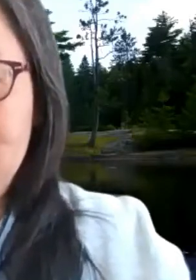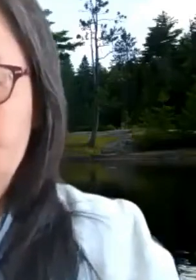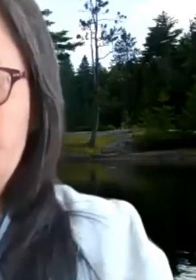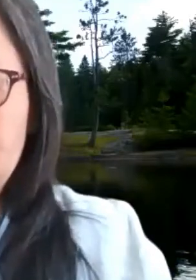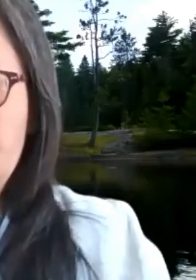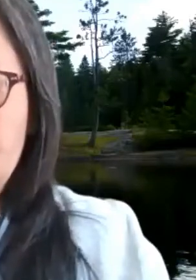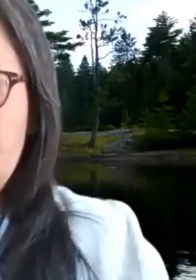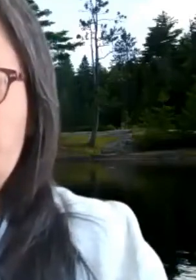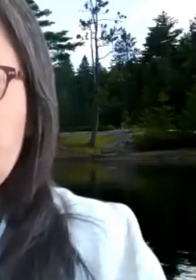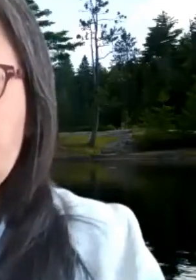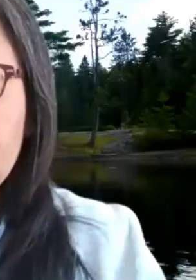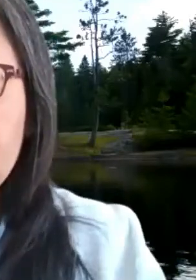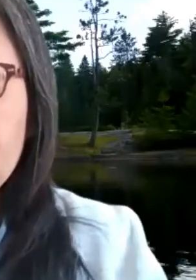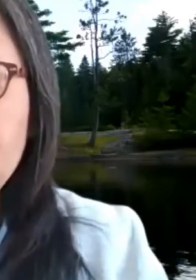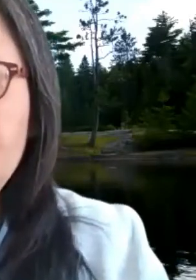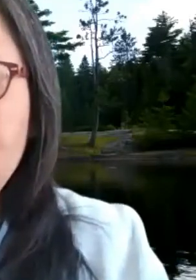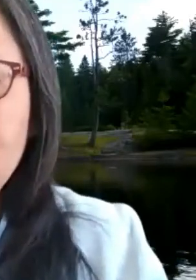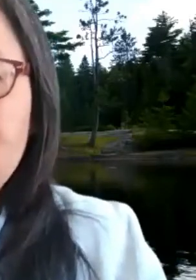imagination.